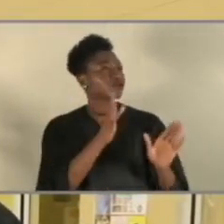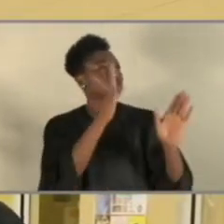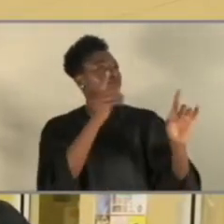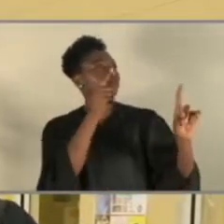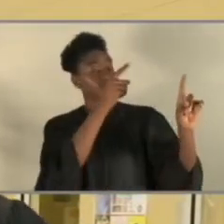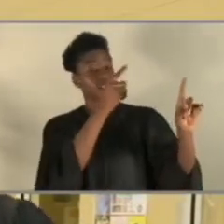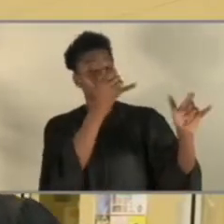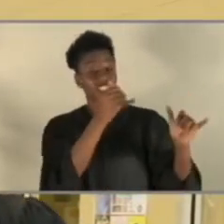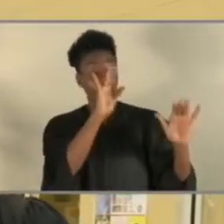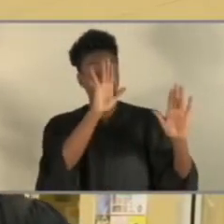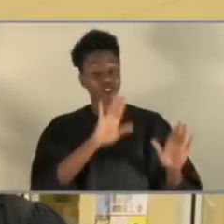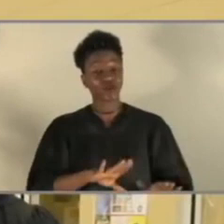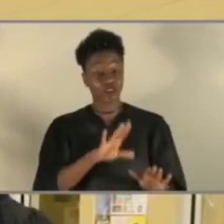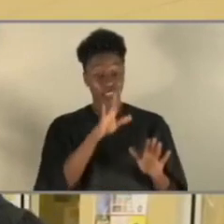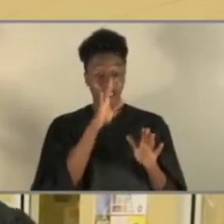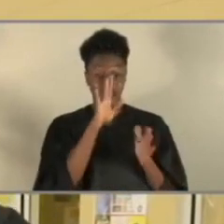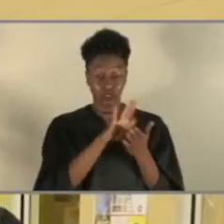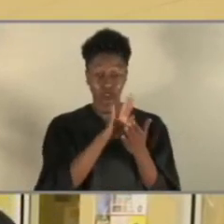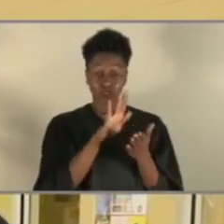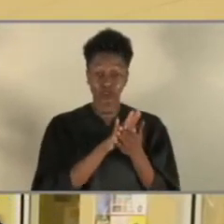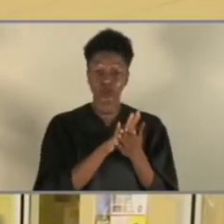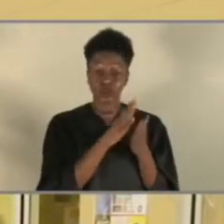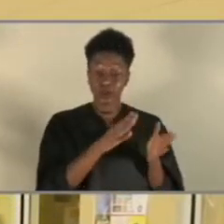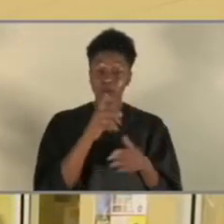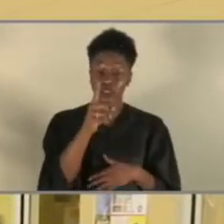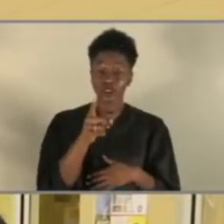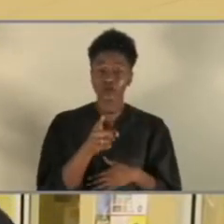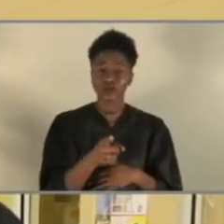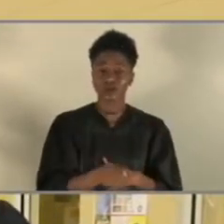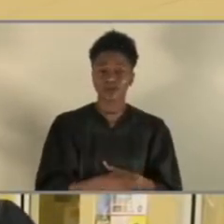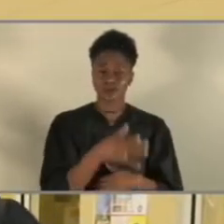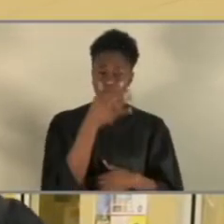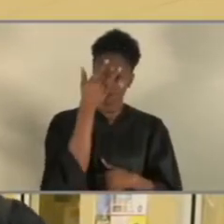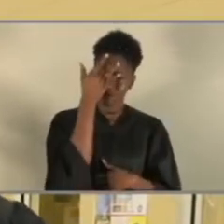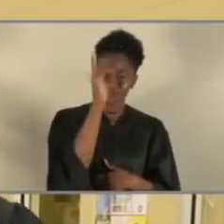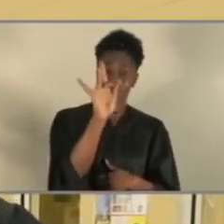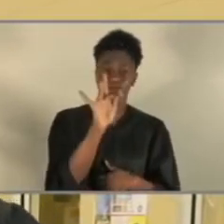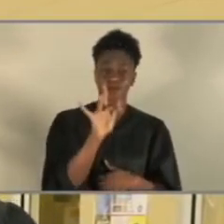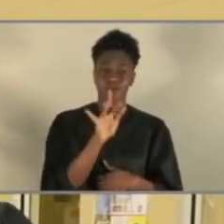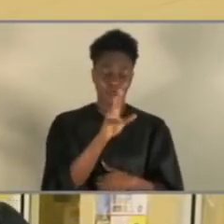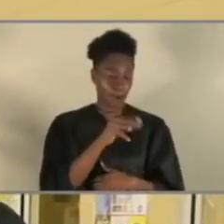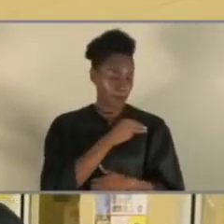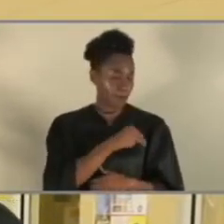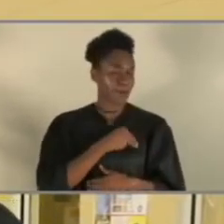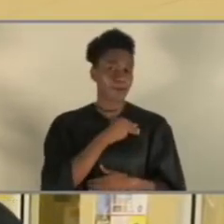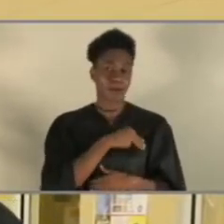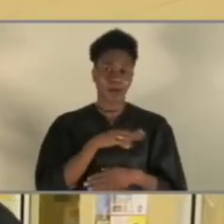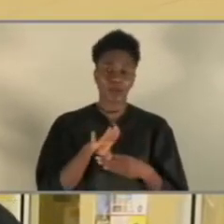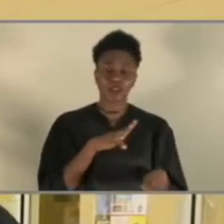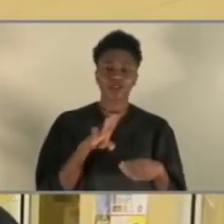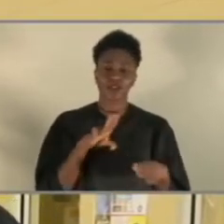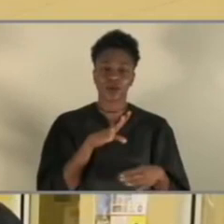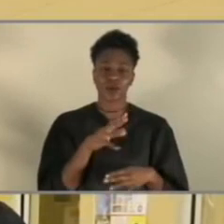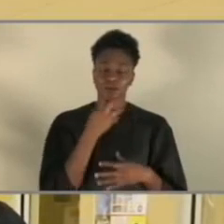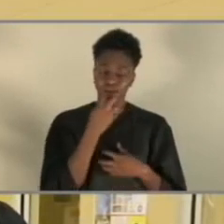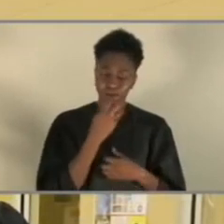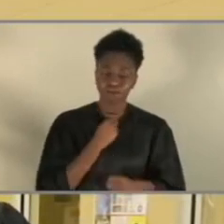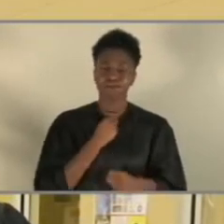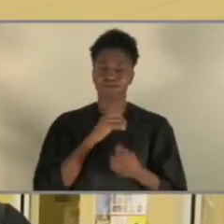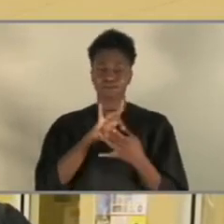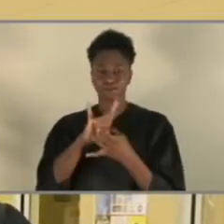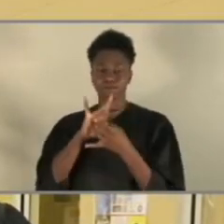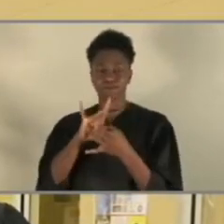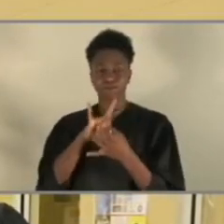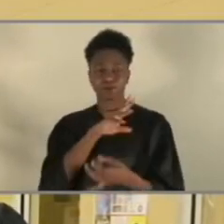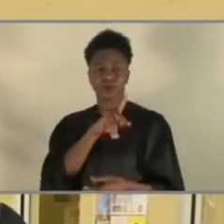prepared you: intellectual development, moral behavior, compassionate relationships, and personal actions for the